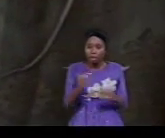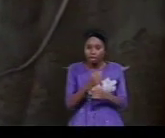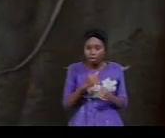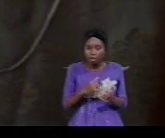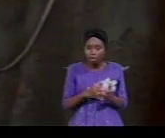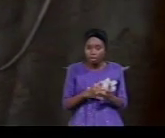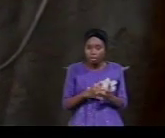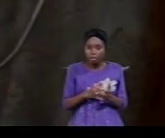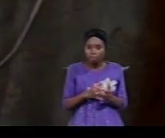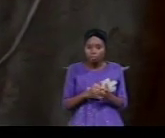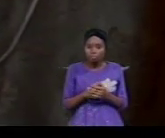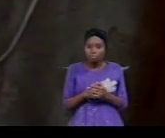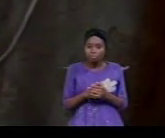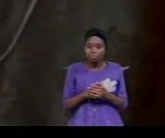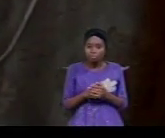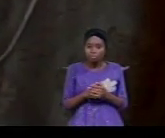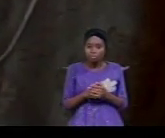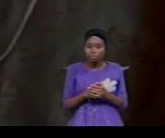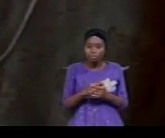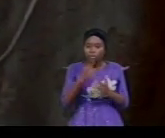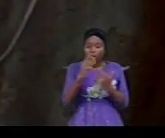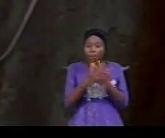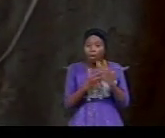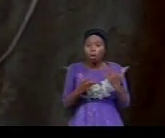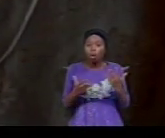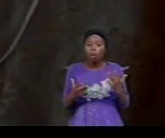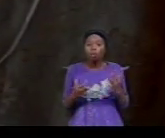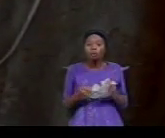blood! Your blood!